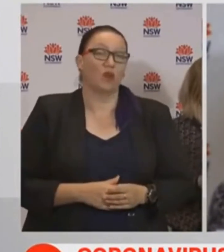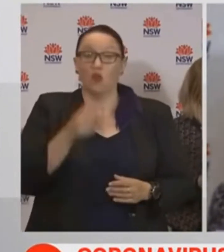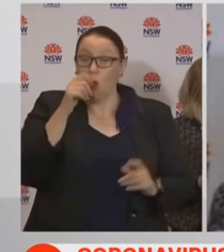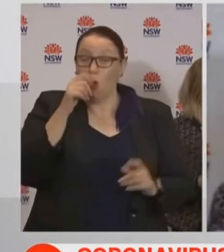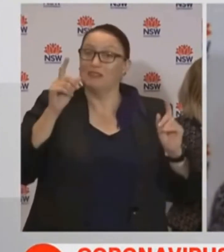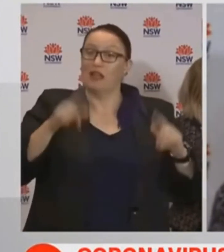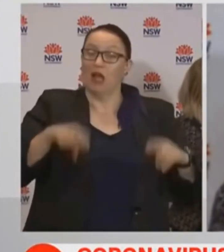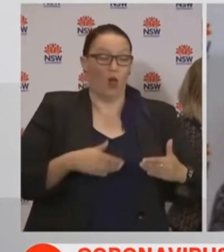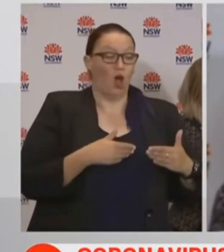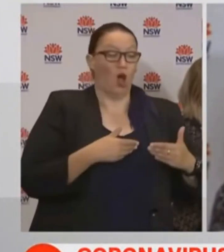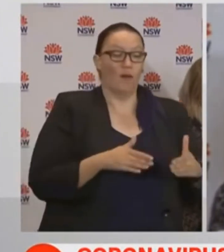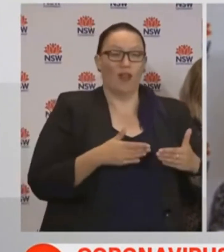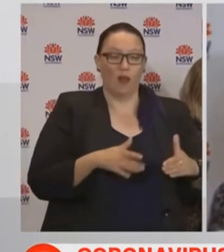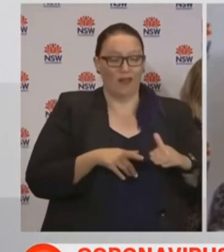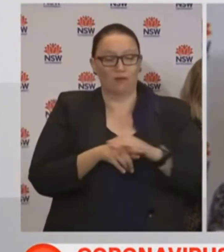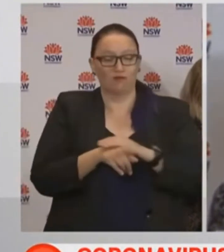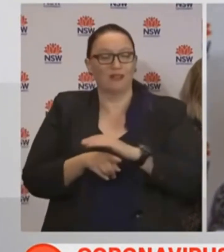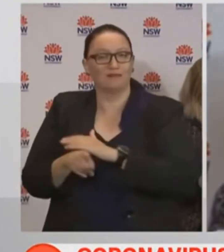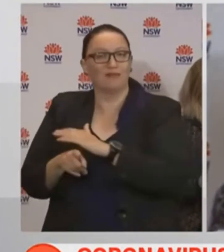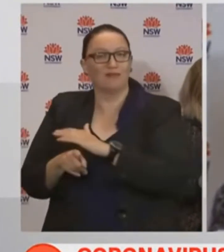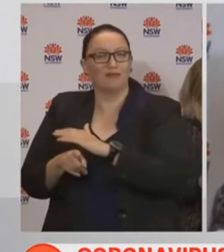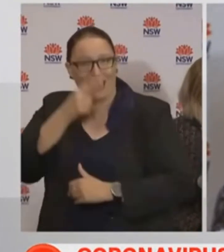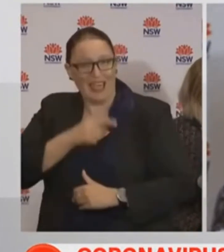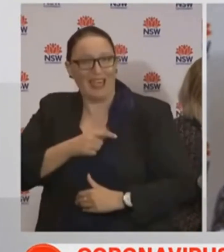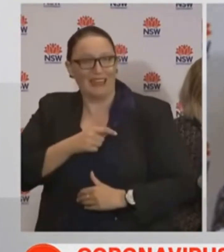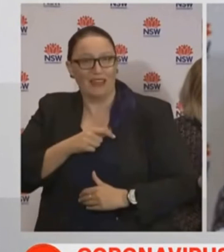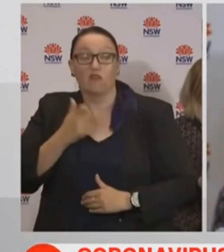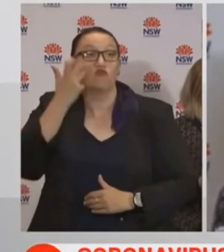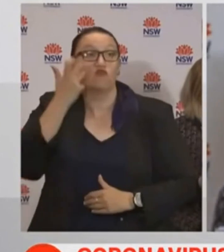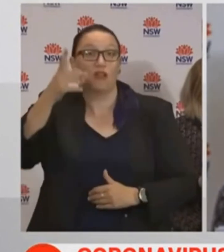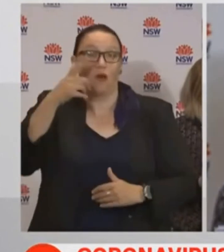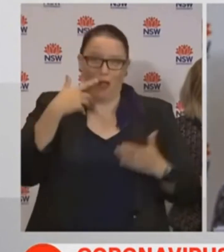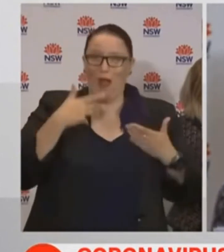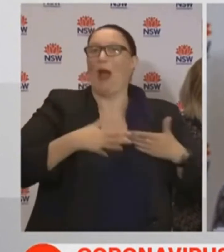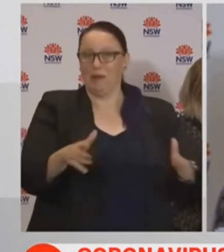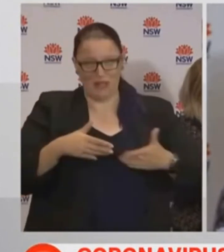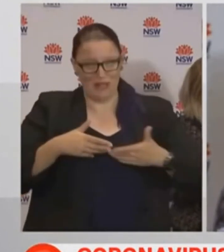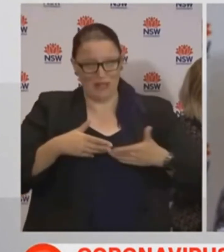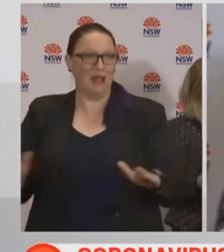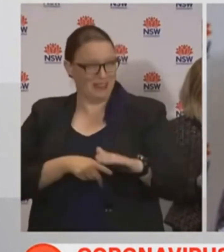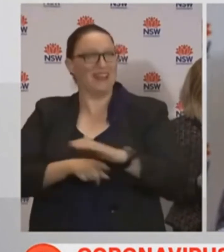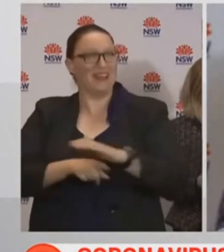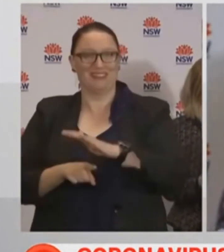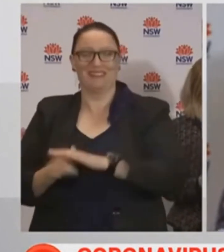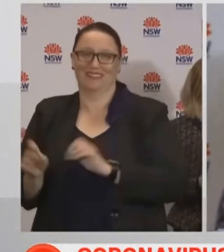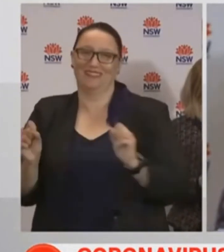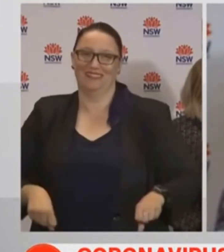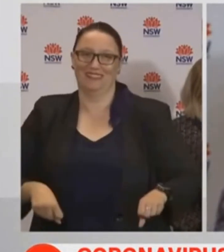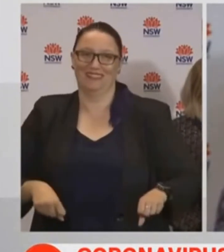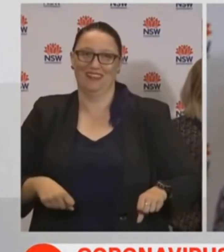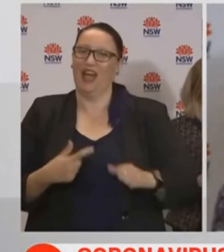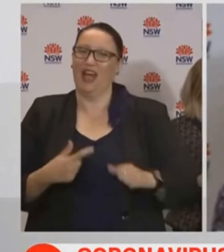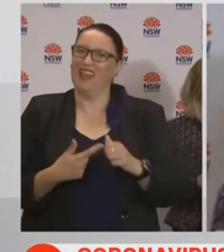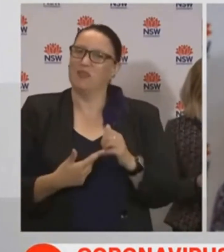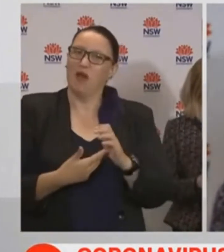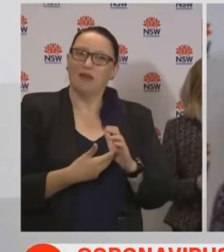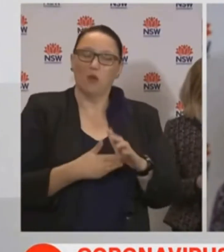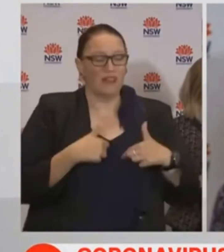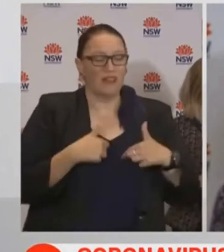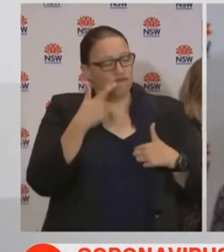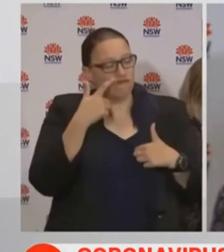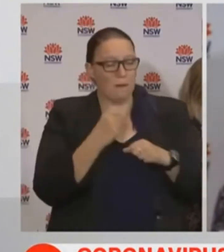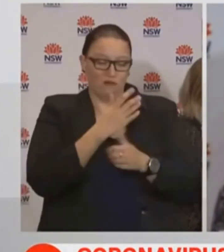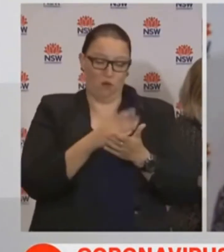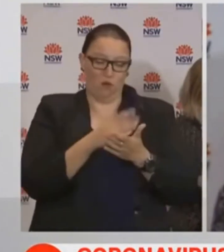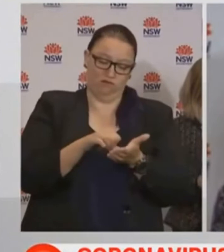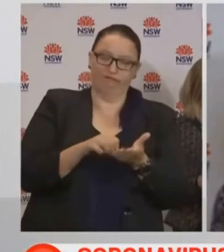restrictions, and there'll be more easing of restrictions as time goes on. And of course, our efforts to open the economy are very strong at the